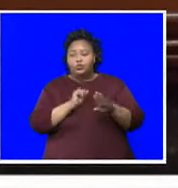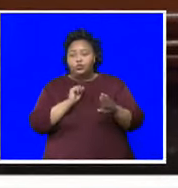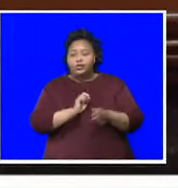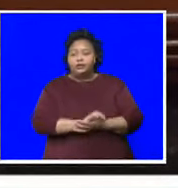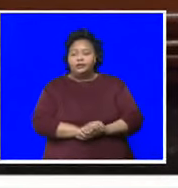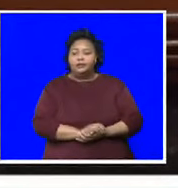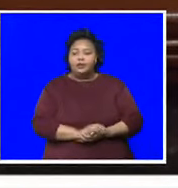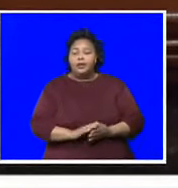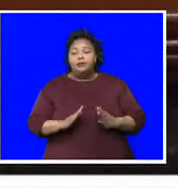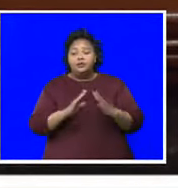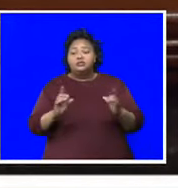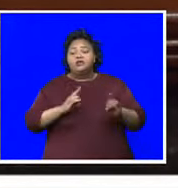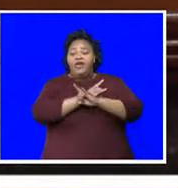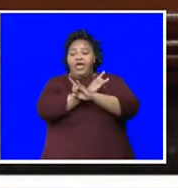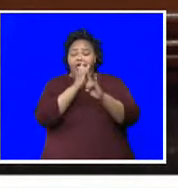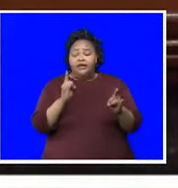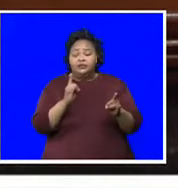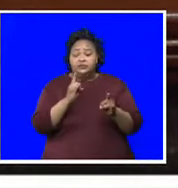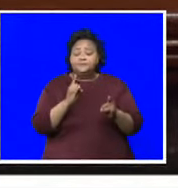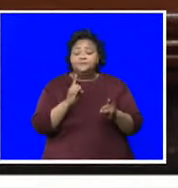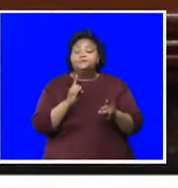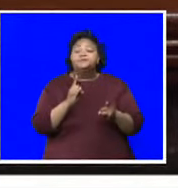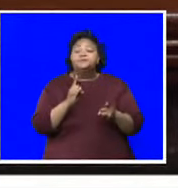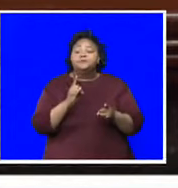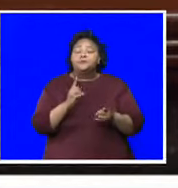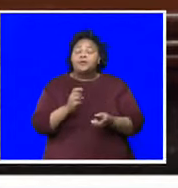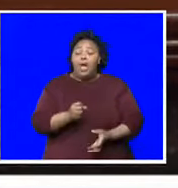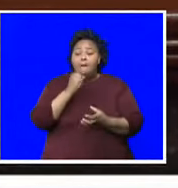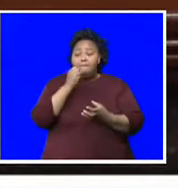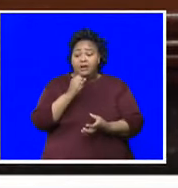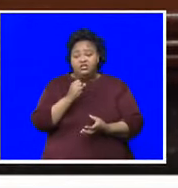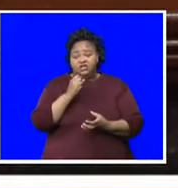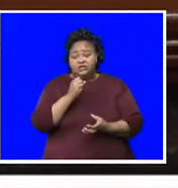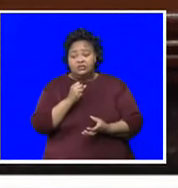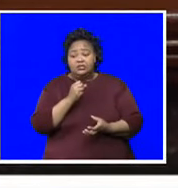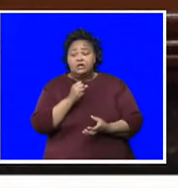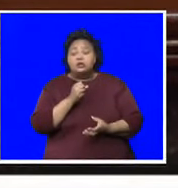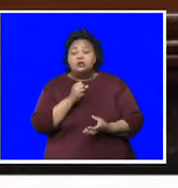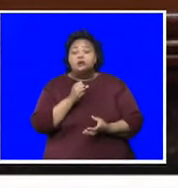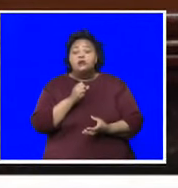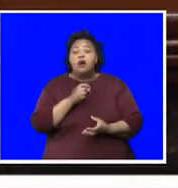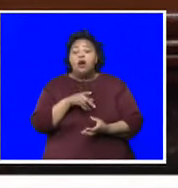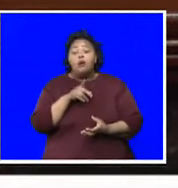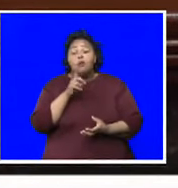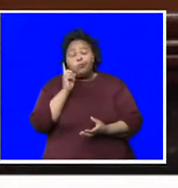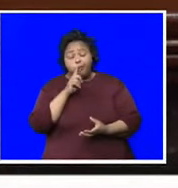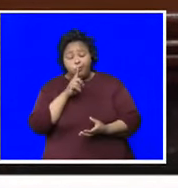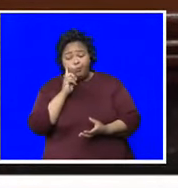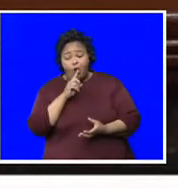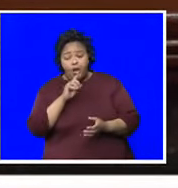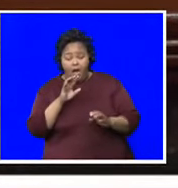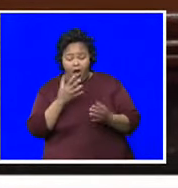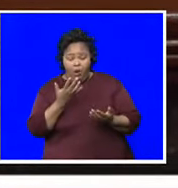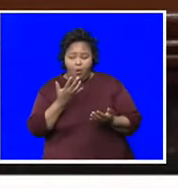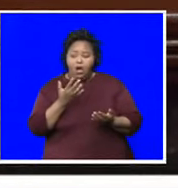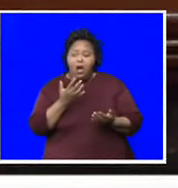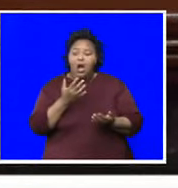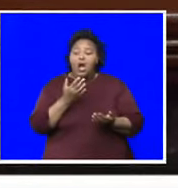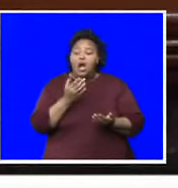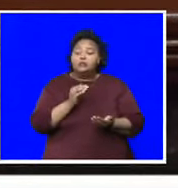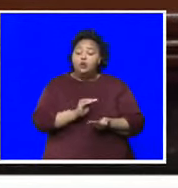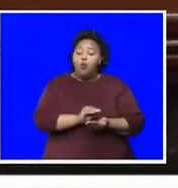leave. Ing 2.4 billion. Kochere, Mr. Speaker, ngithi bahlonishwa ngiyakholokuthi bayibukile le